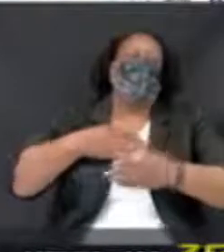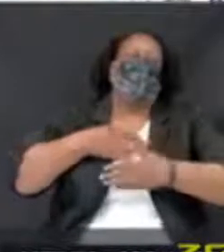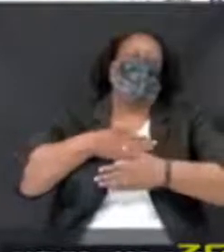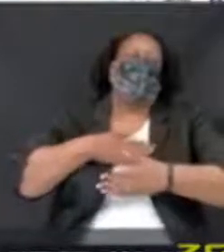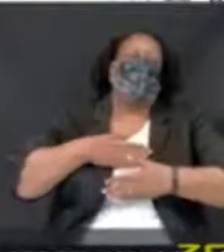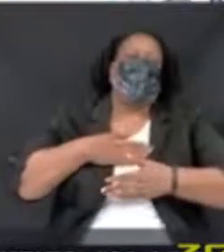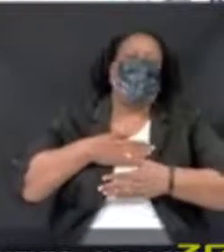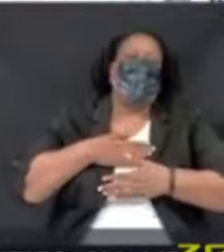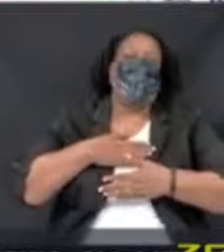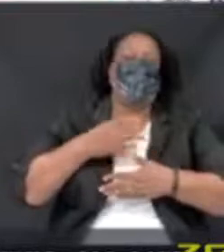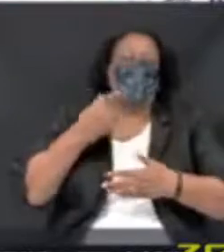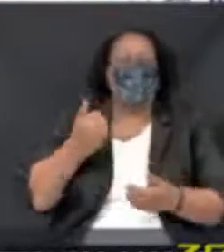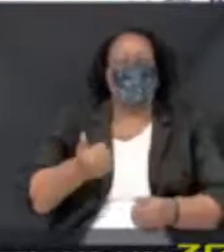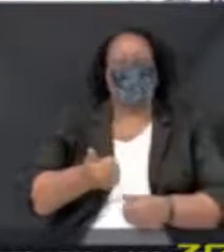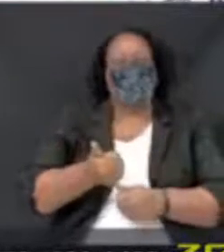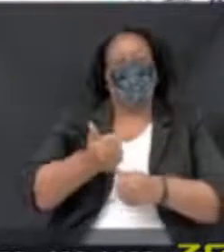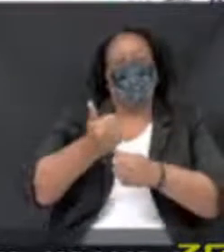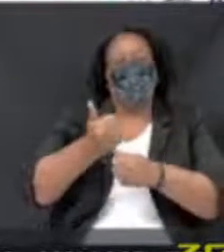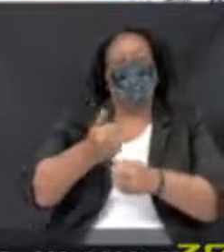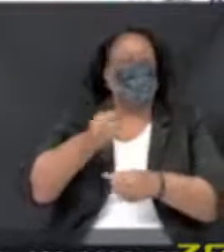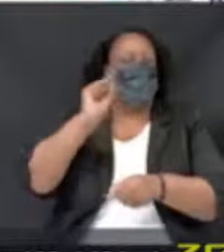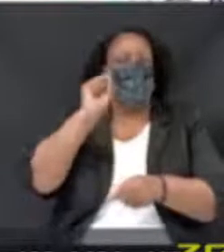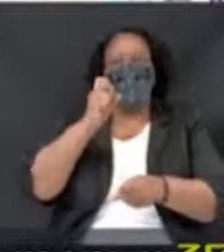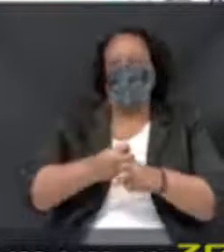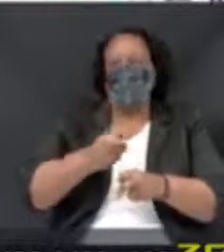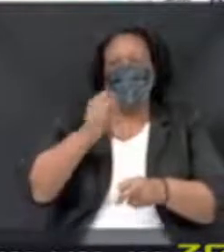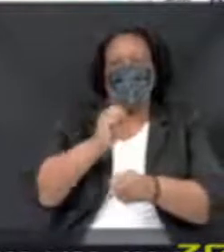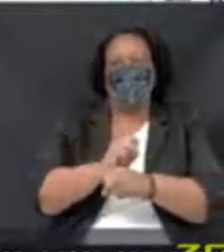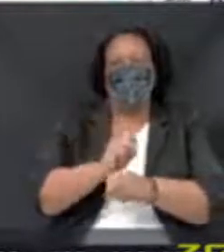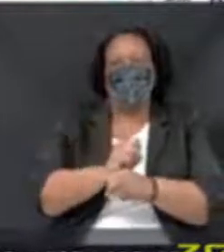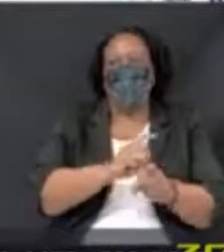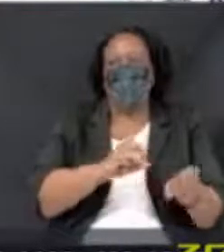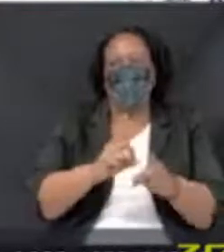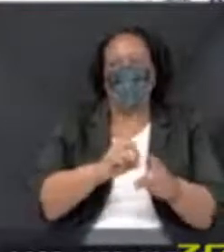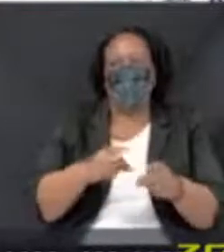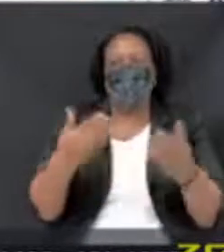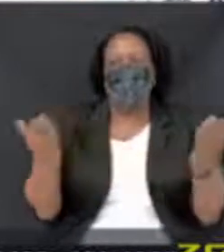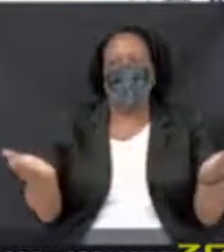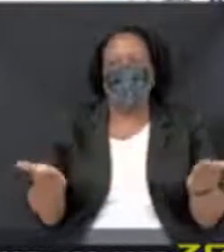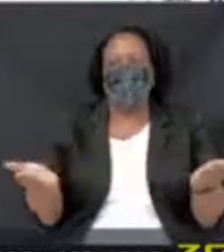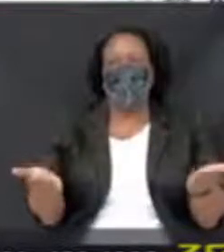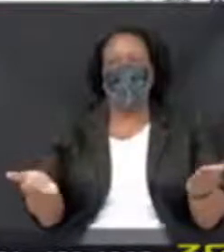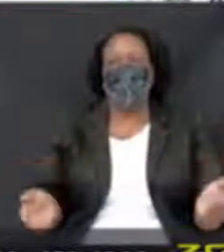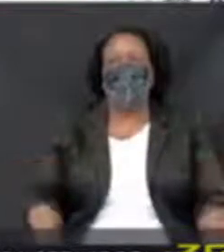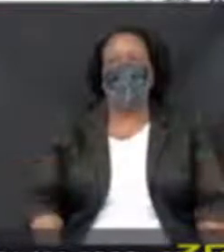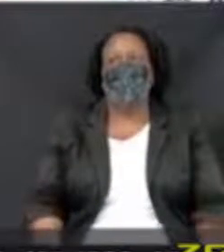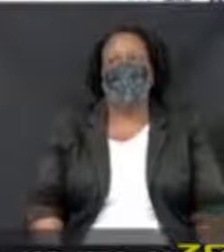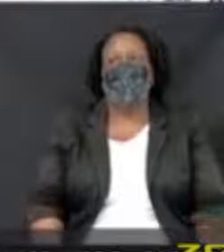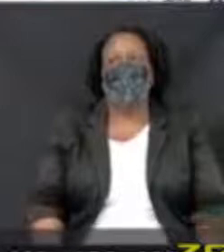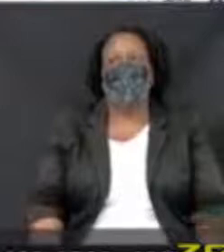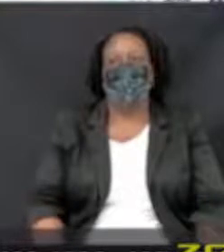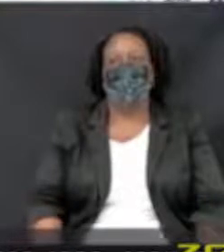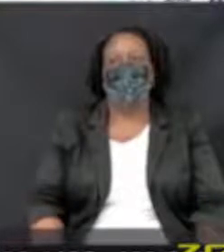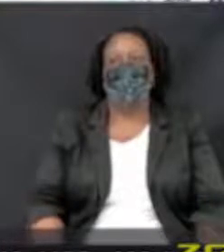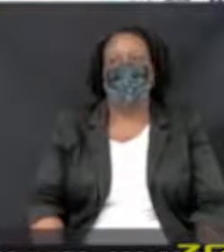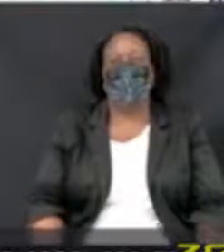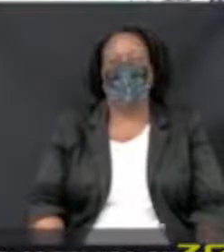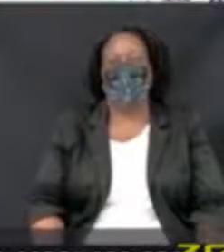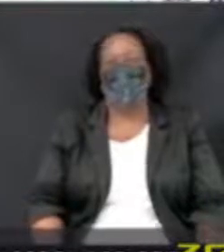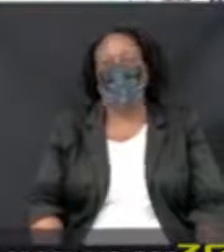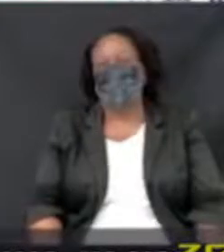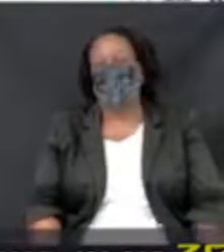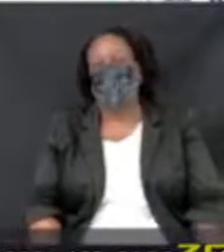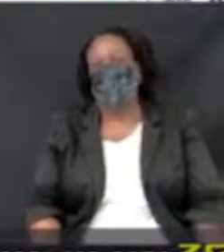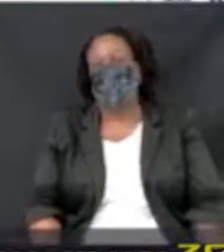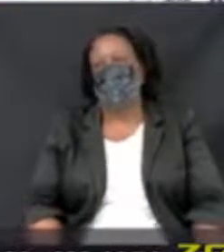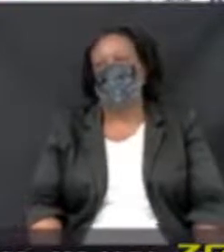for her support and the work that she has been doing here at the NEOC. She is the co-chair of the